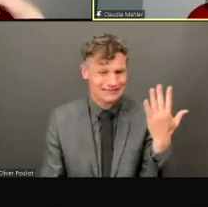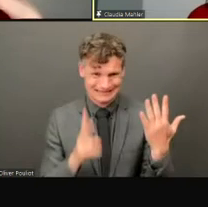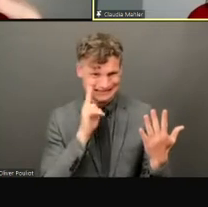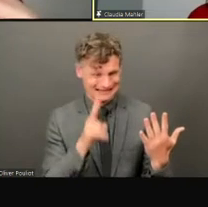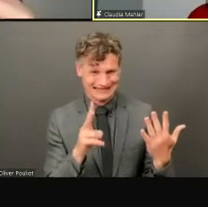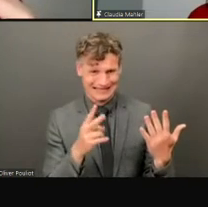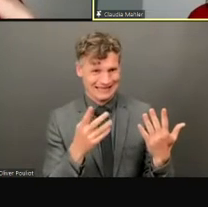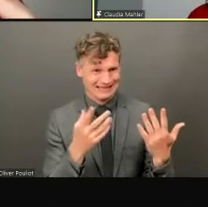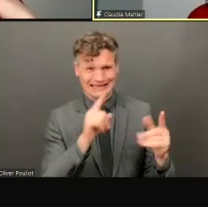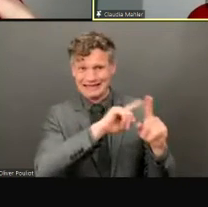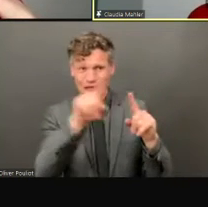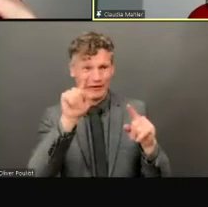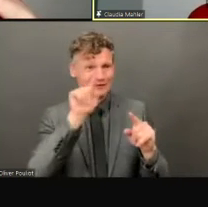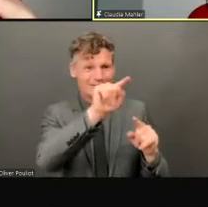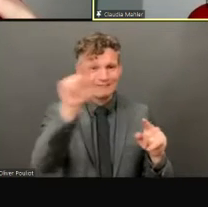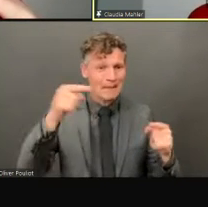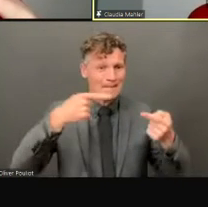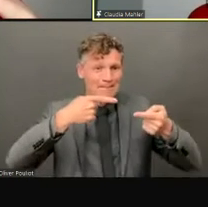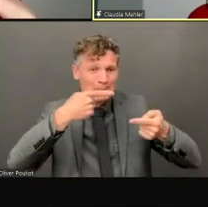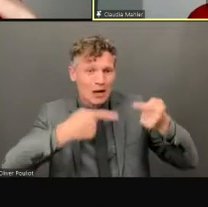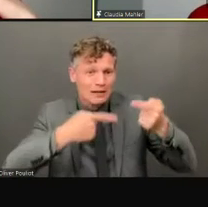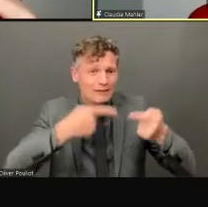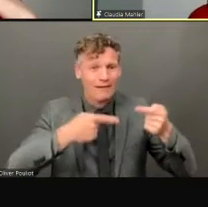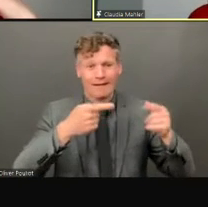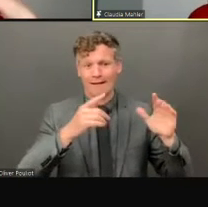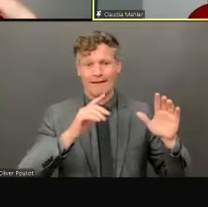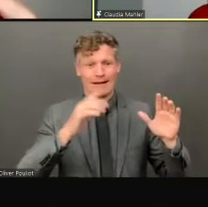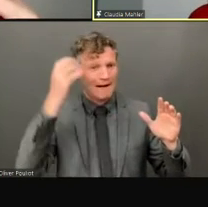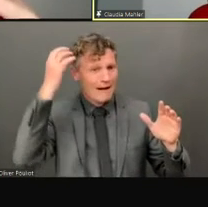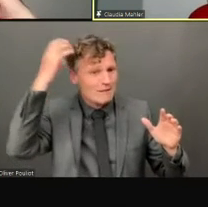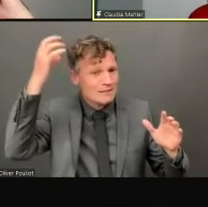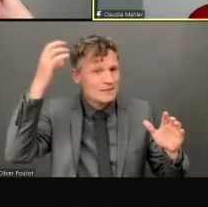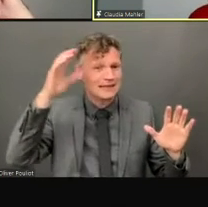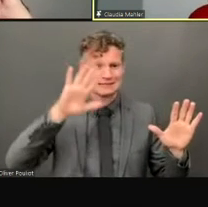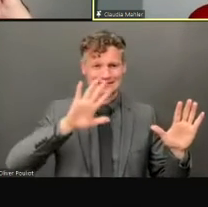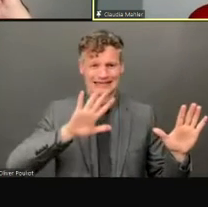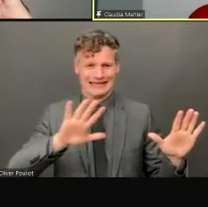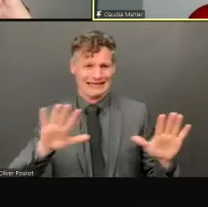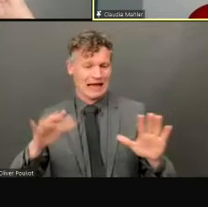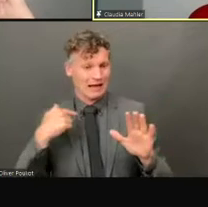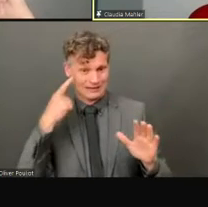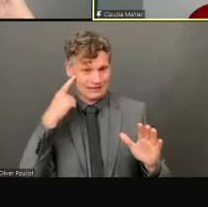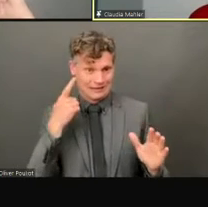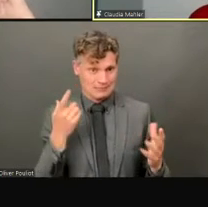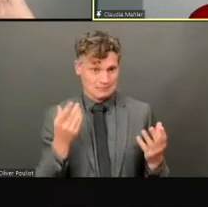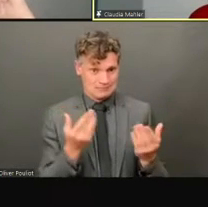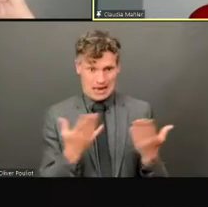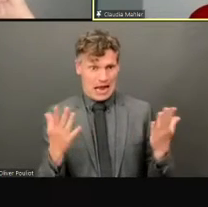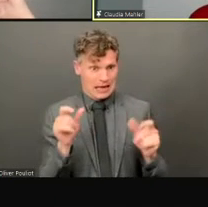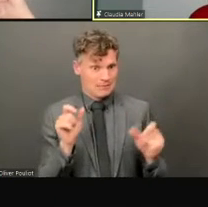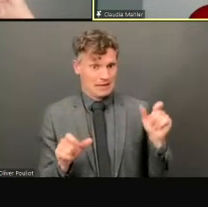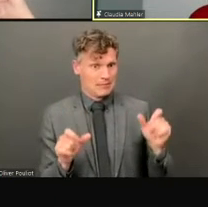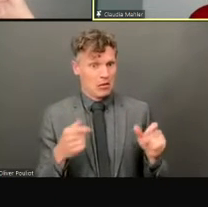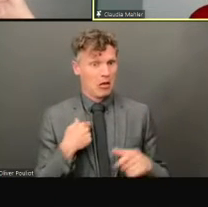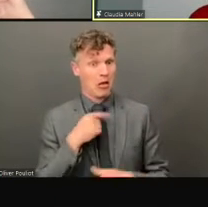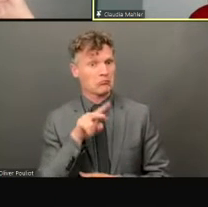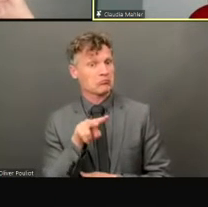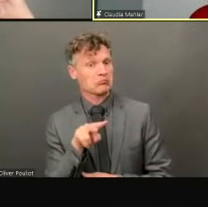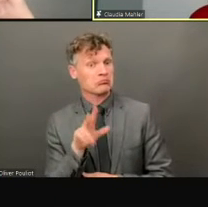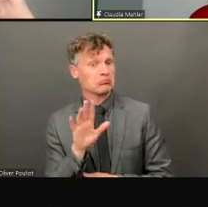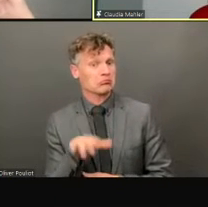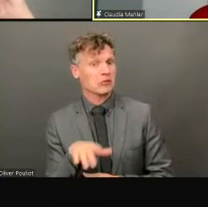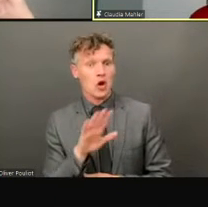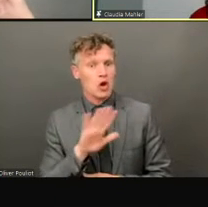And I think people have not been aware at the first stage that this is real ageism and that